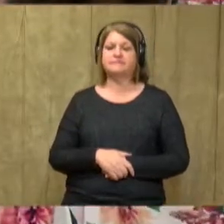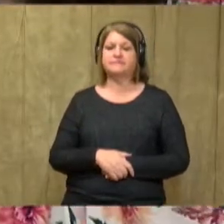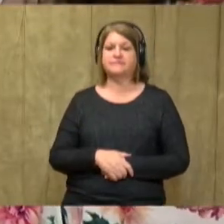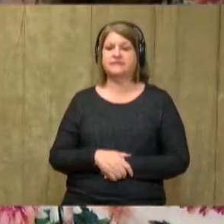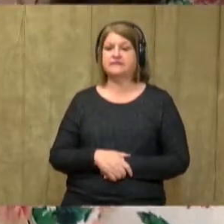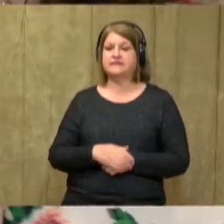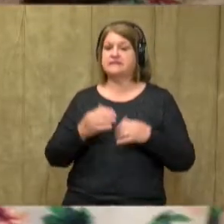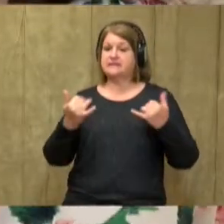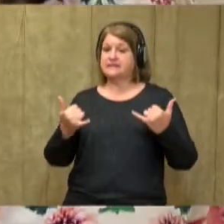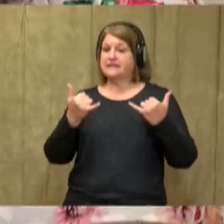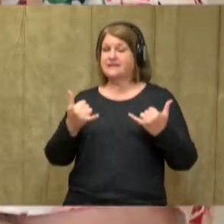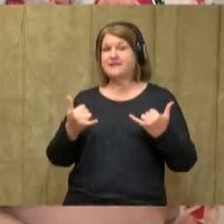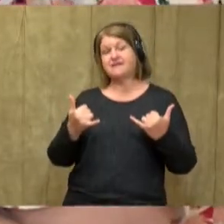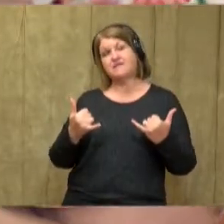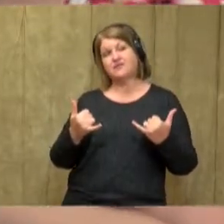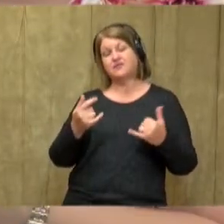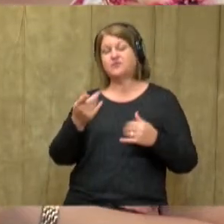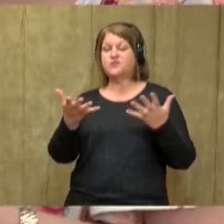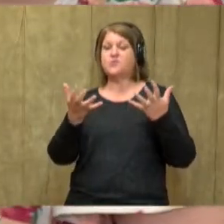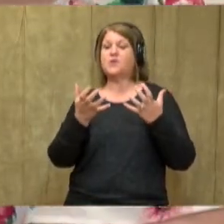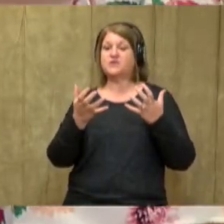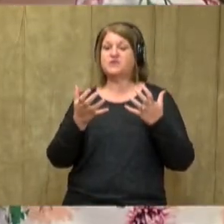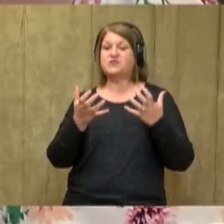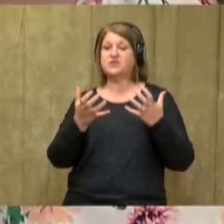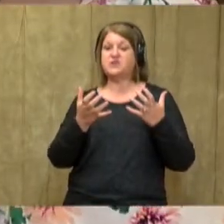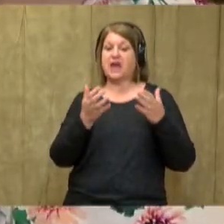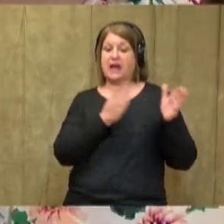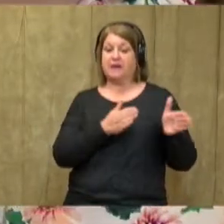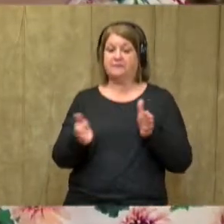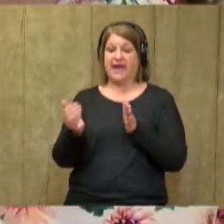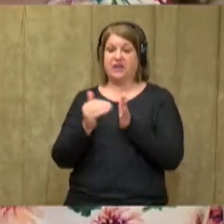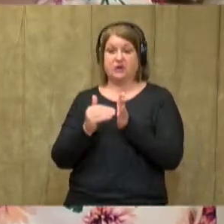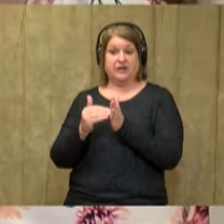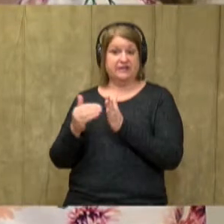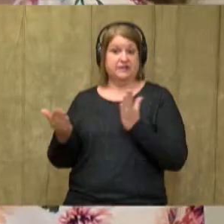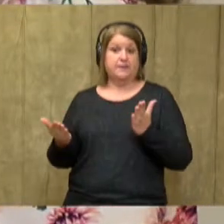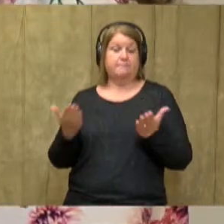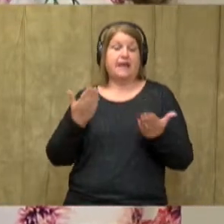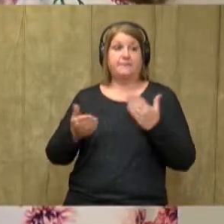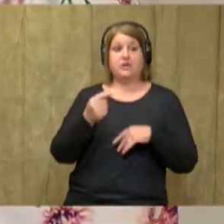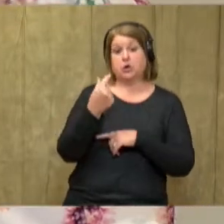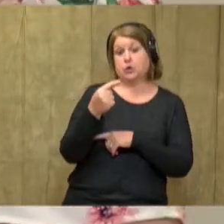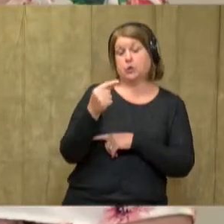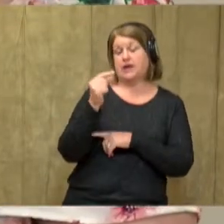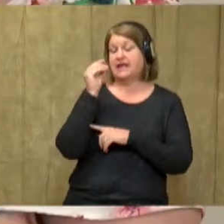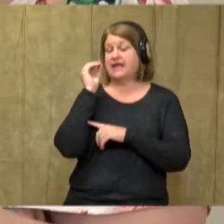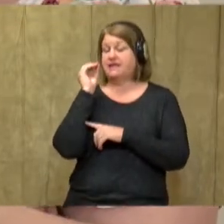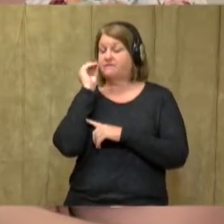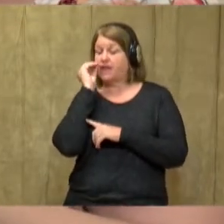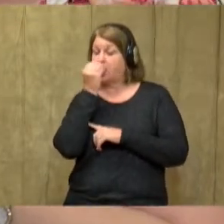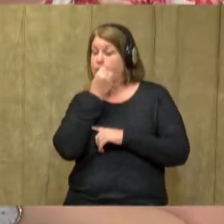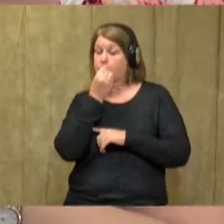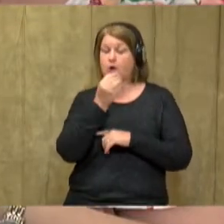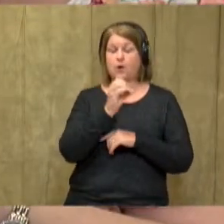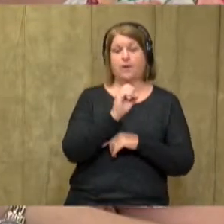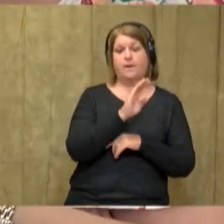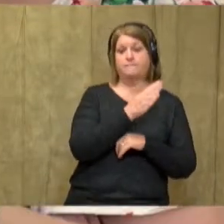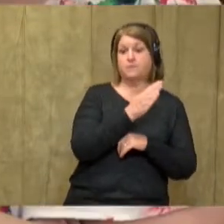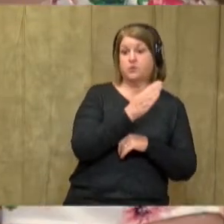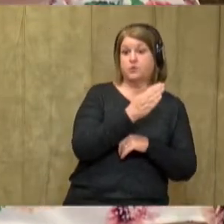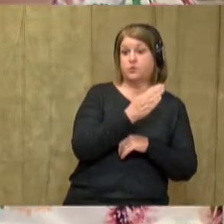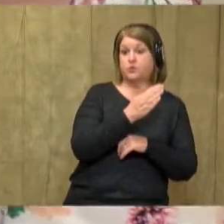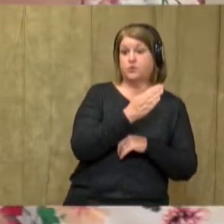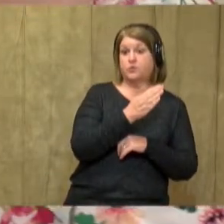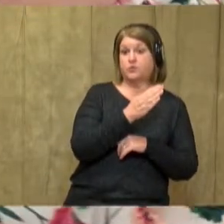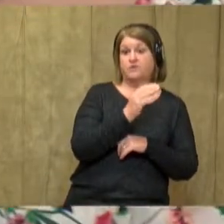And this time, do you want to do a pattern like a green flower, a blue flower, do a pattern with